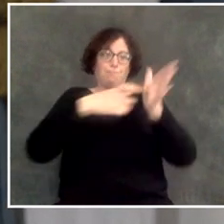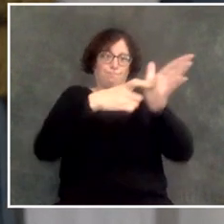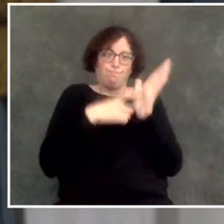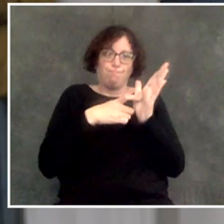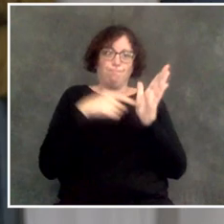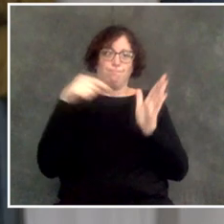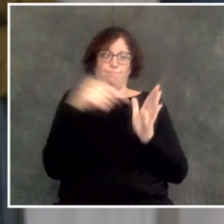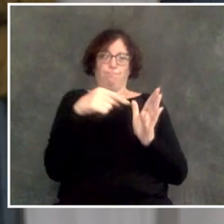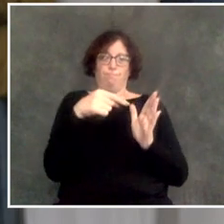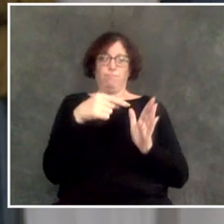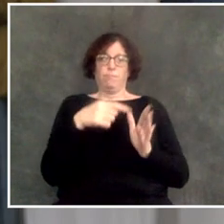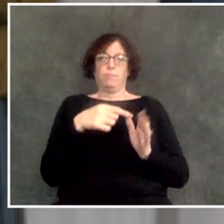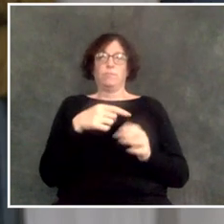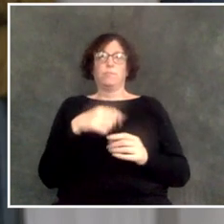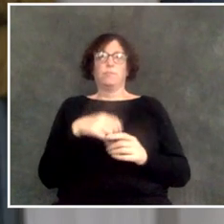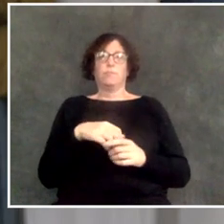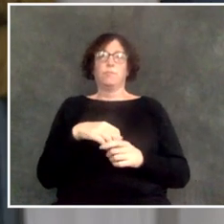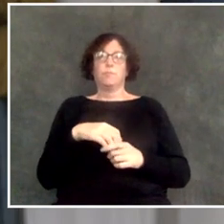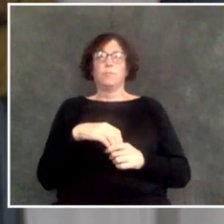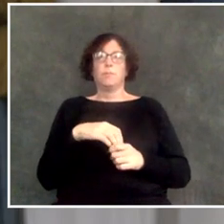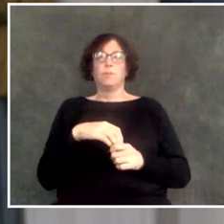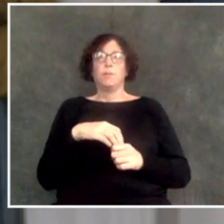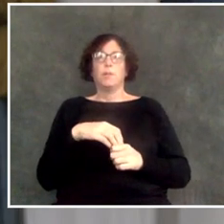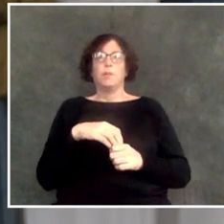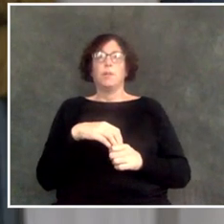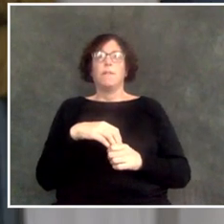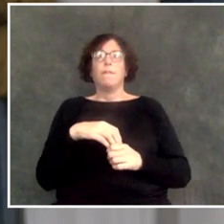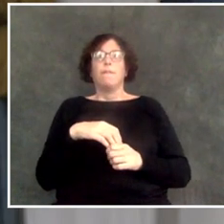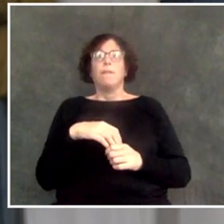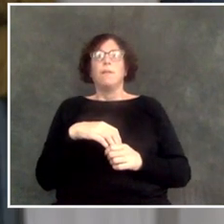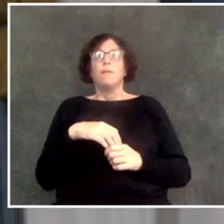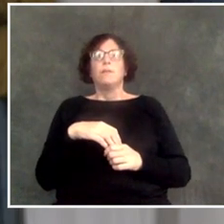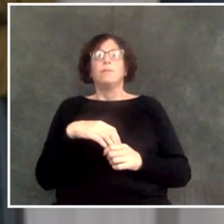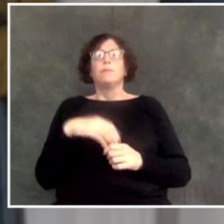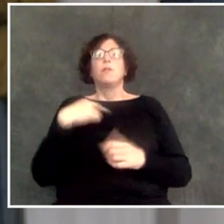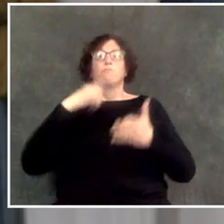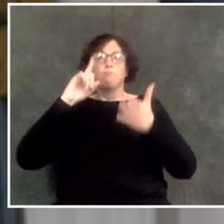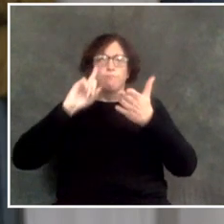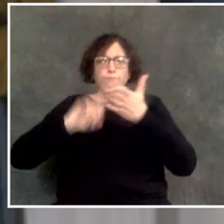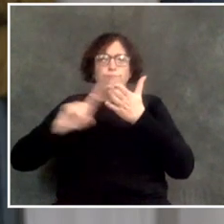as you were asking, I checked myself, and in health and hospitals for the last